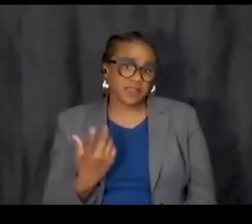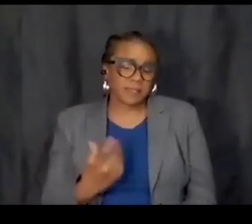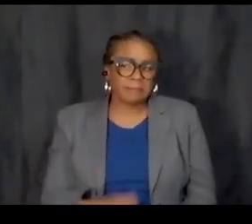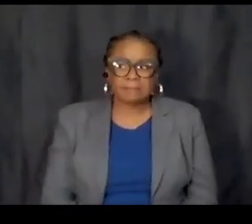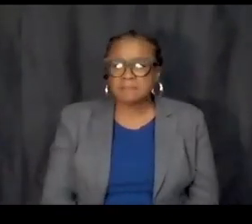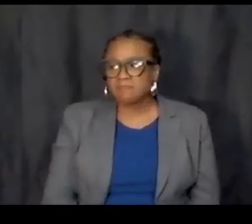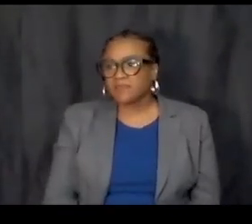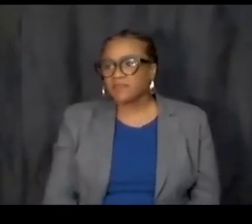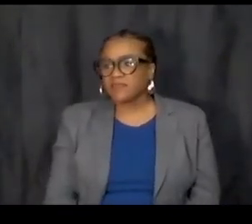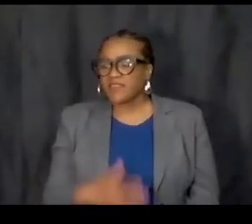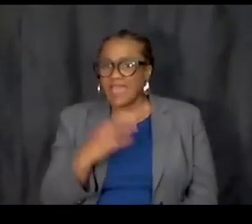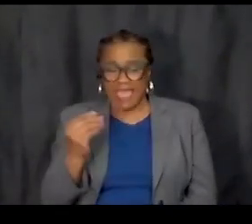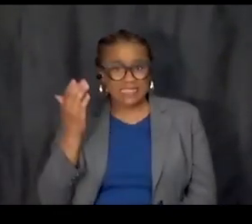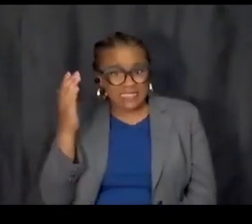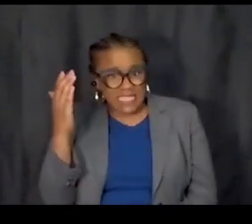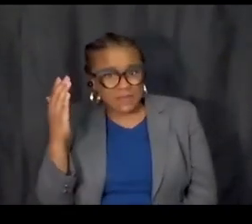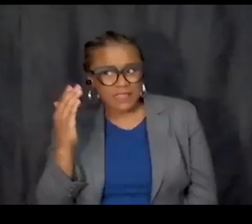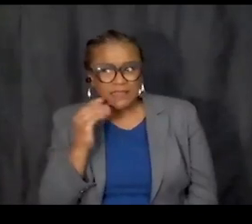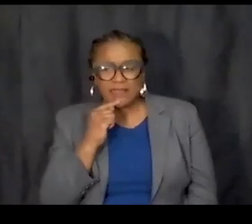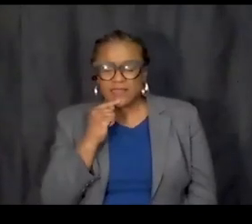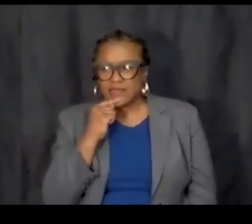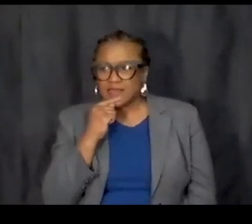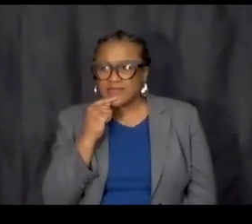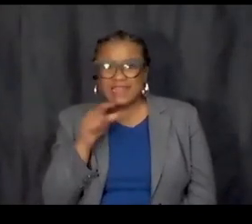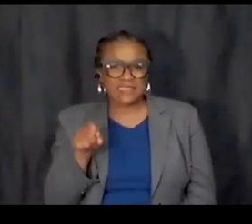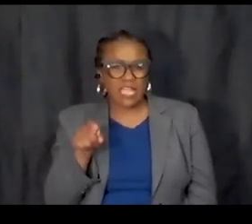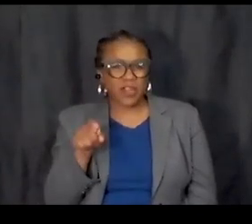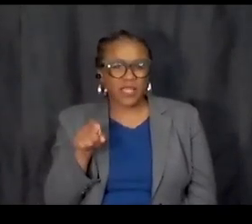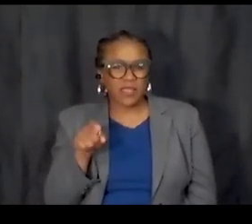seemingly necessary. I know I'm rambling on now.